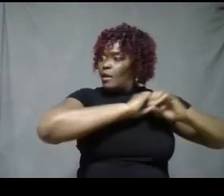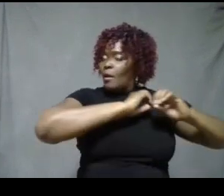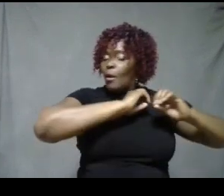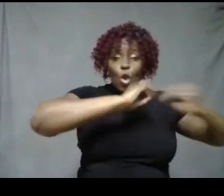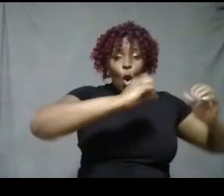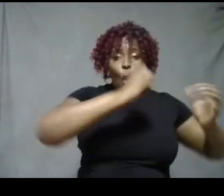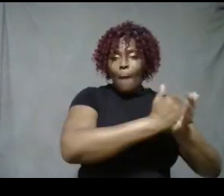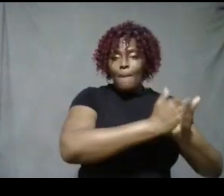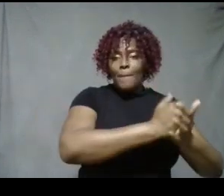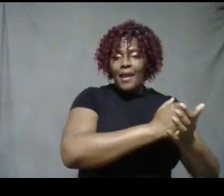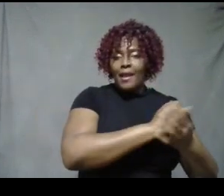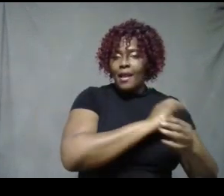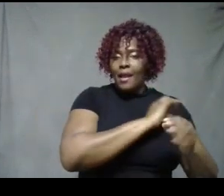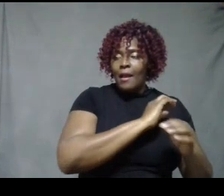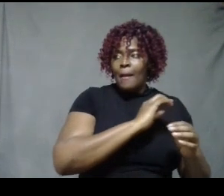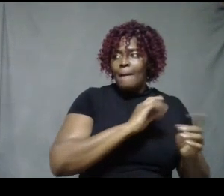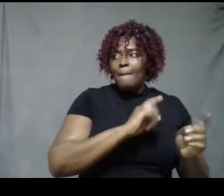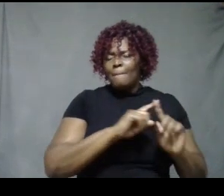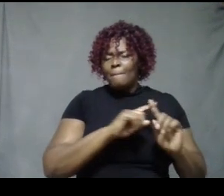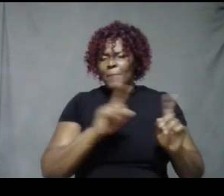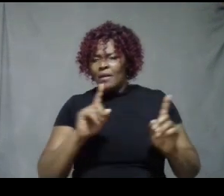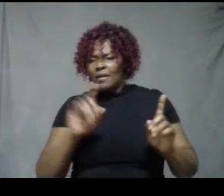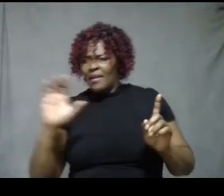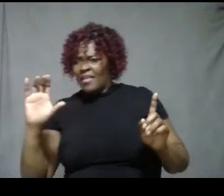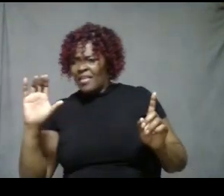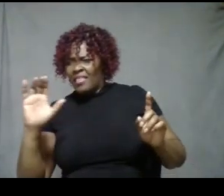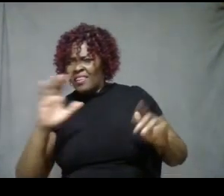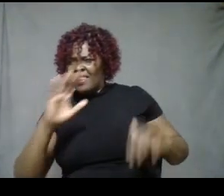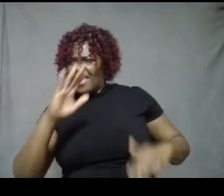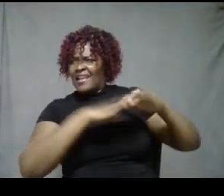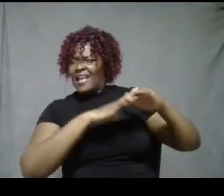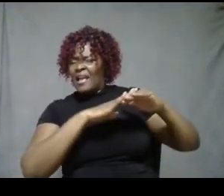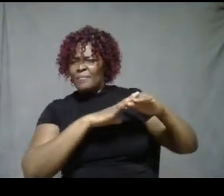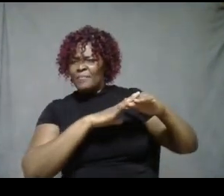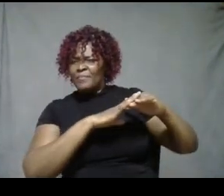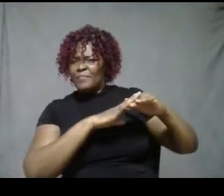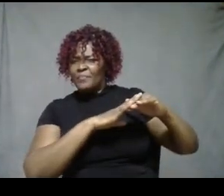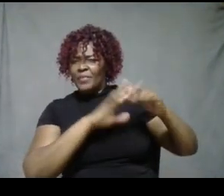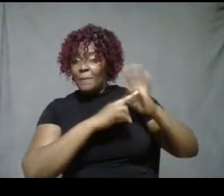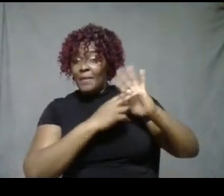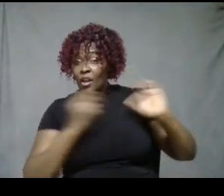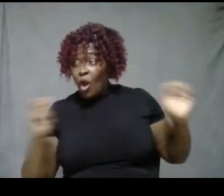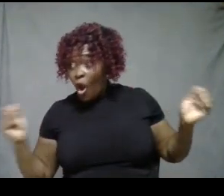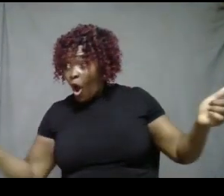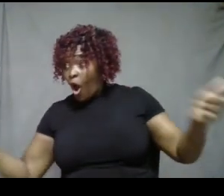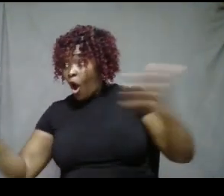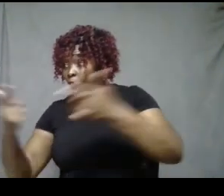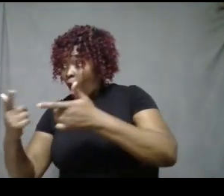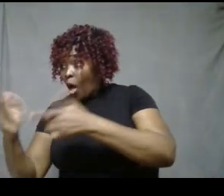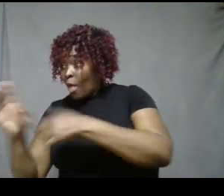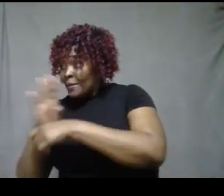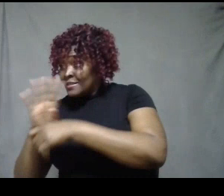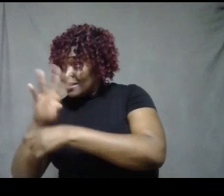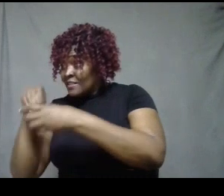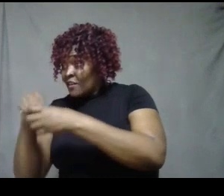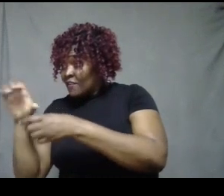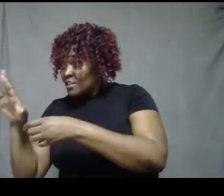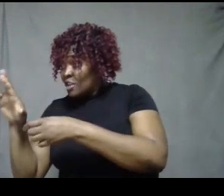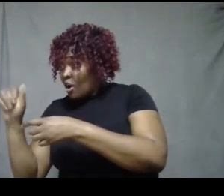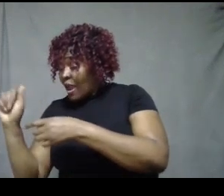any. But then is the cap for all businesses in the CRA or just businesses